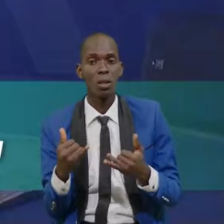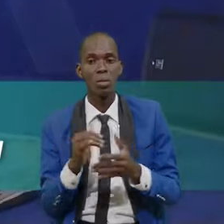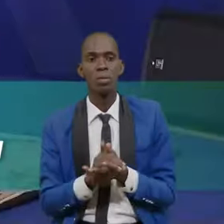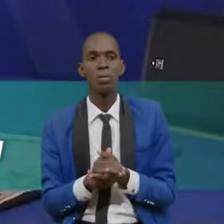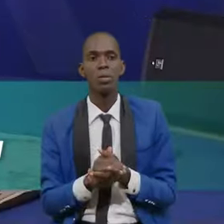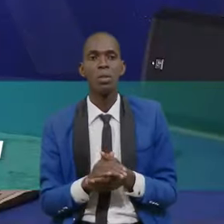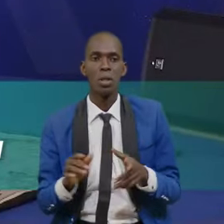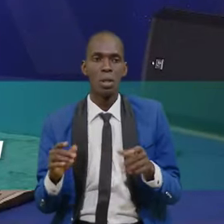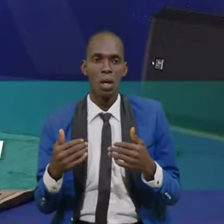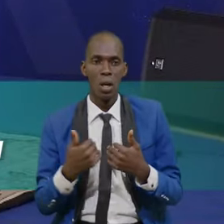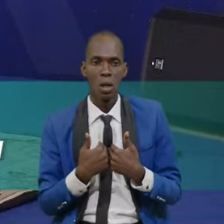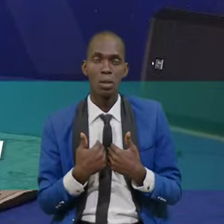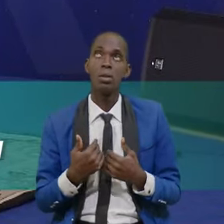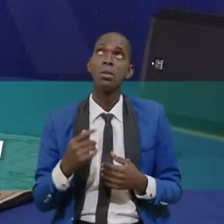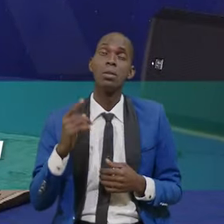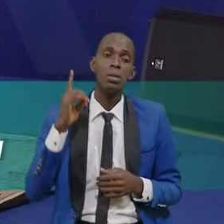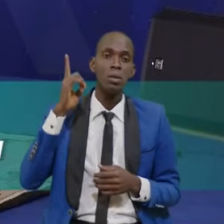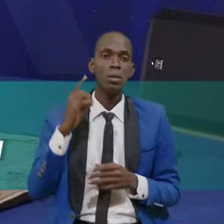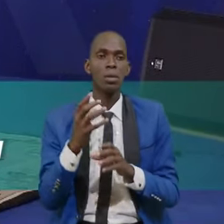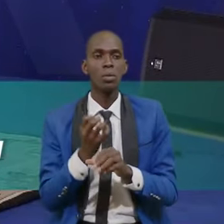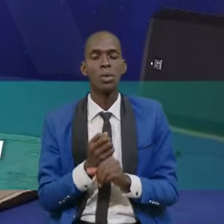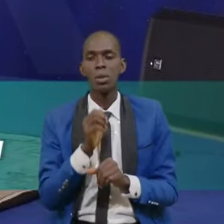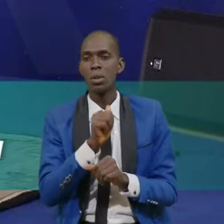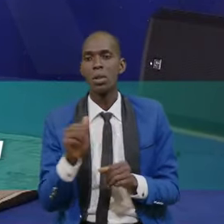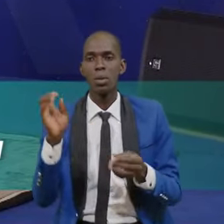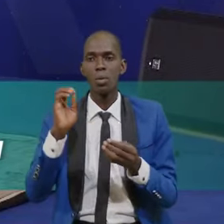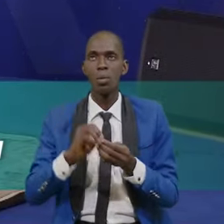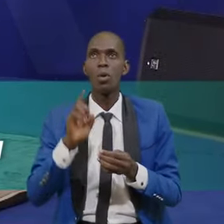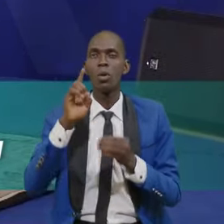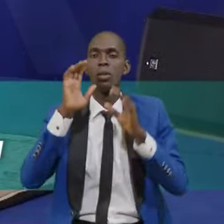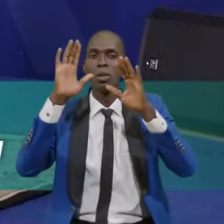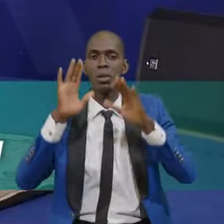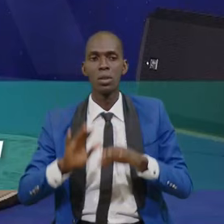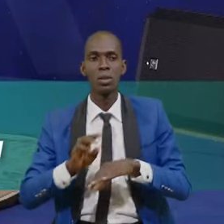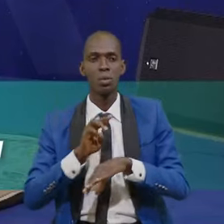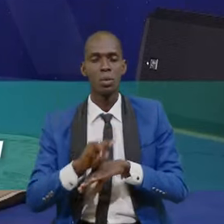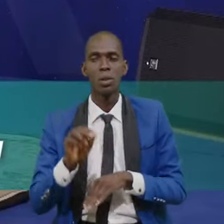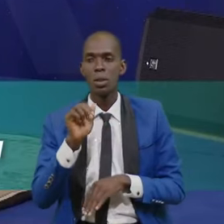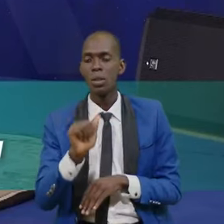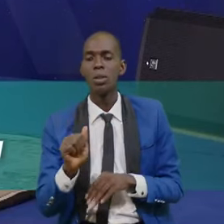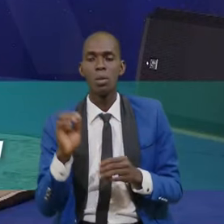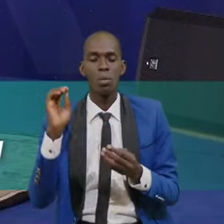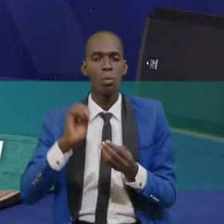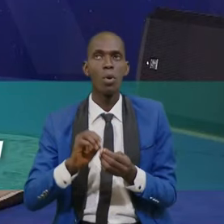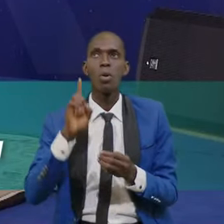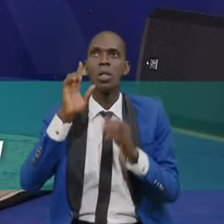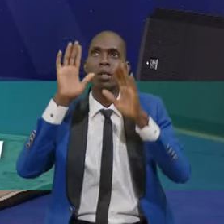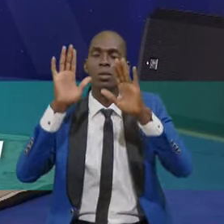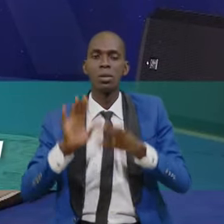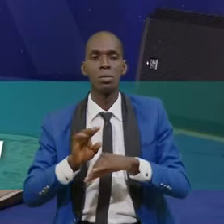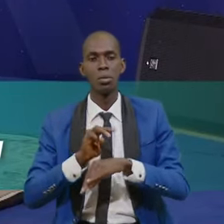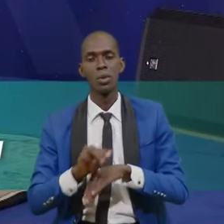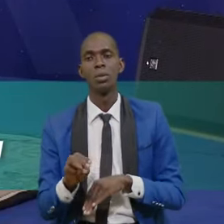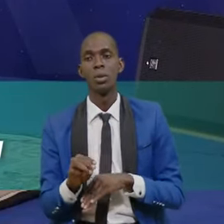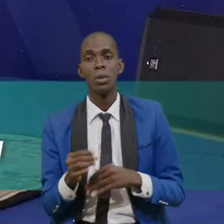he obtained a more excellent ministry, a more excellent ministry. Now,